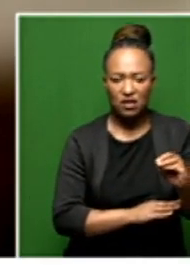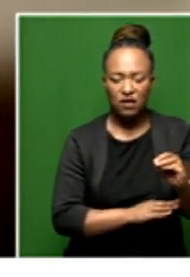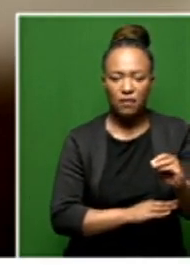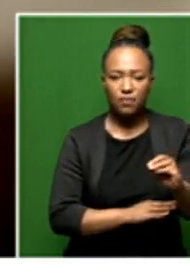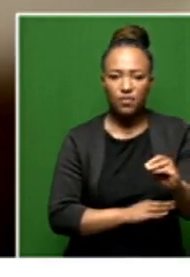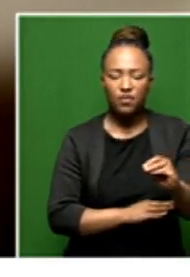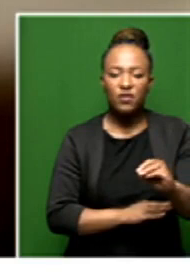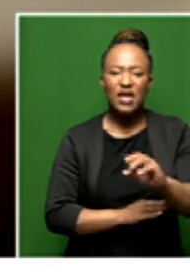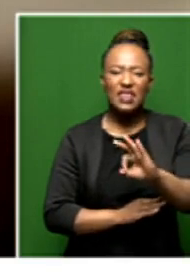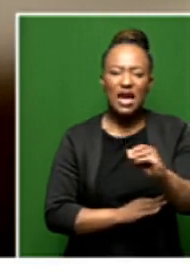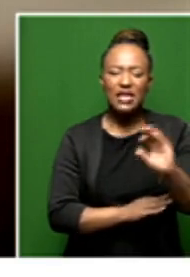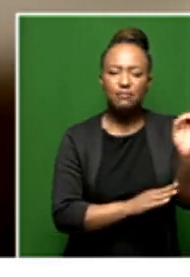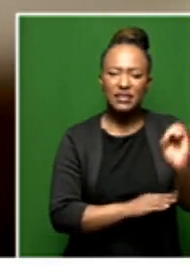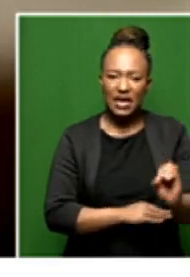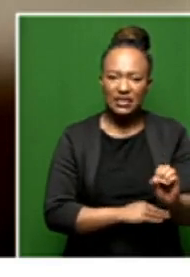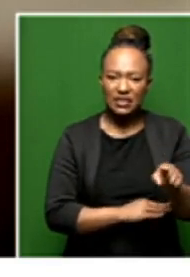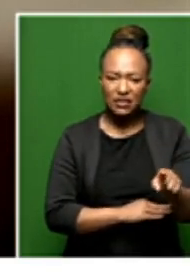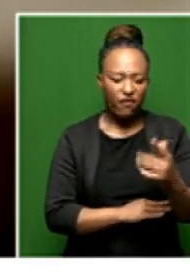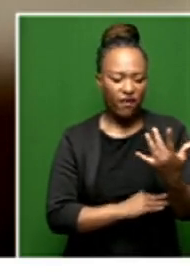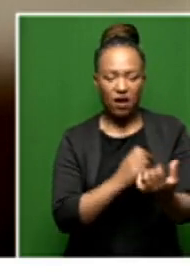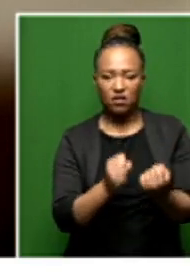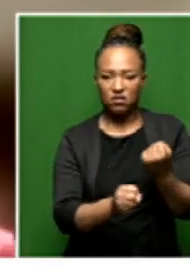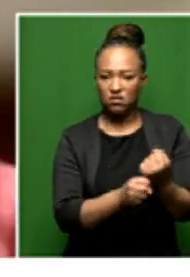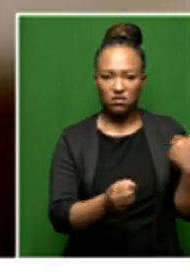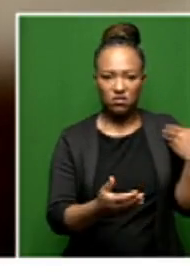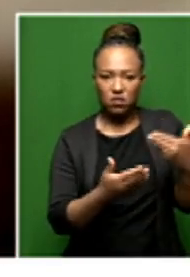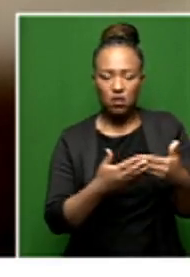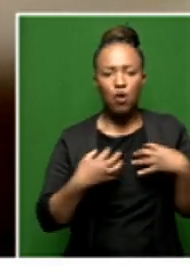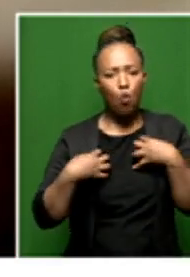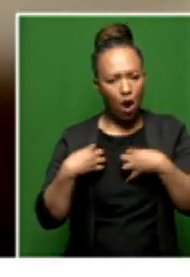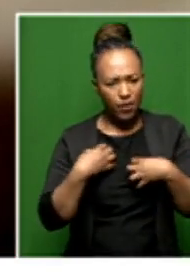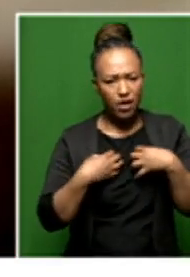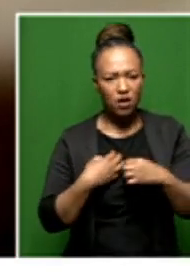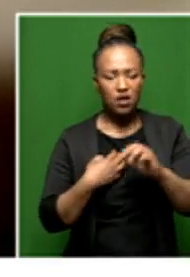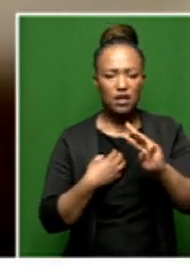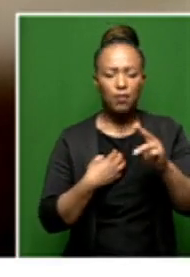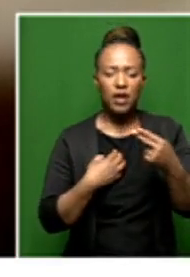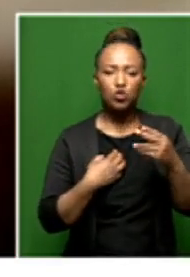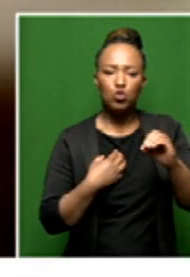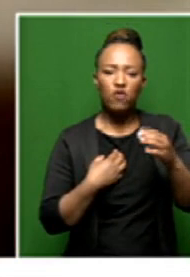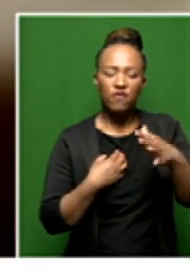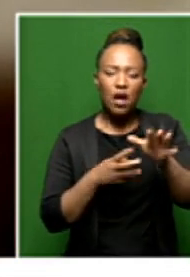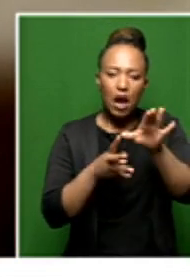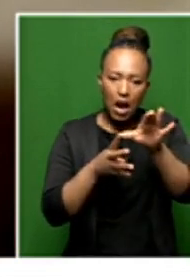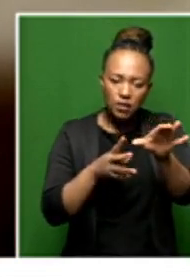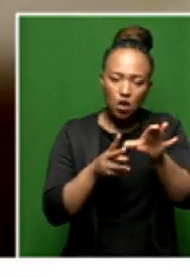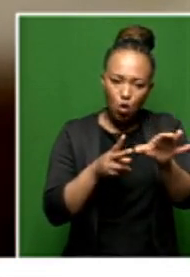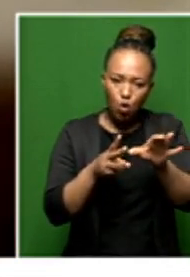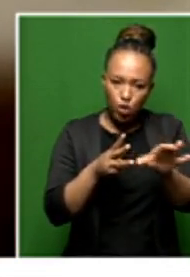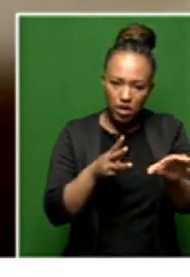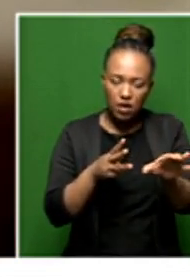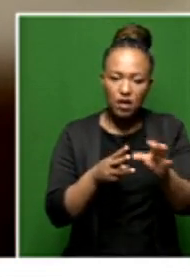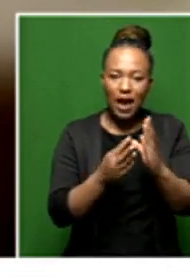300% over 5 years. This is really worrying because the WHO talks about 3 categories of antibiotics: access,